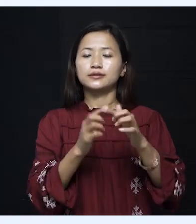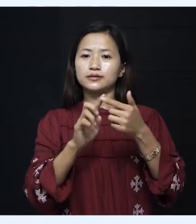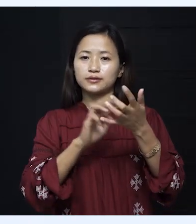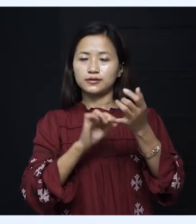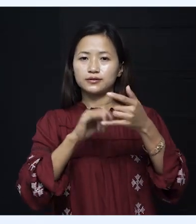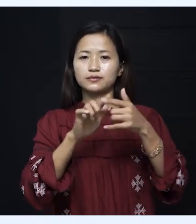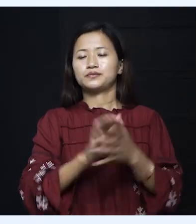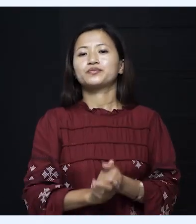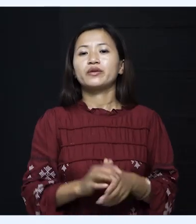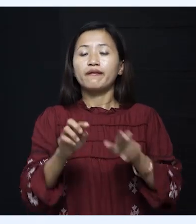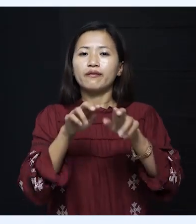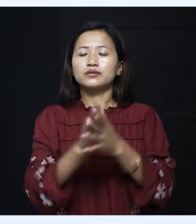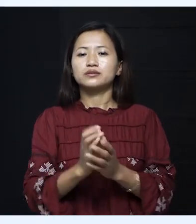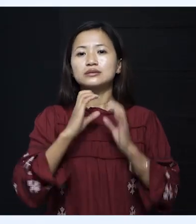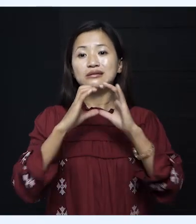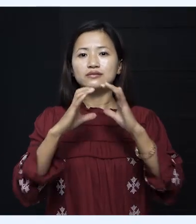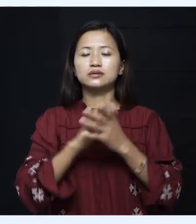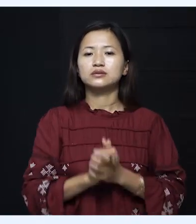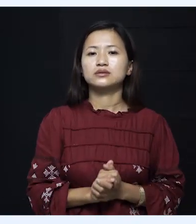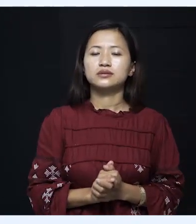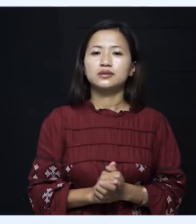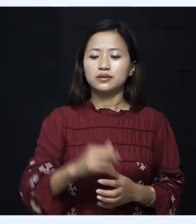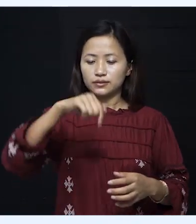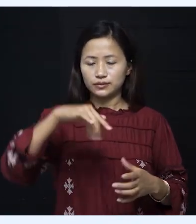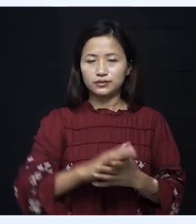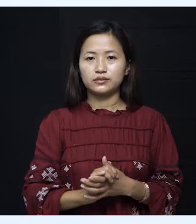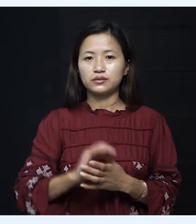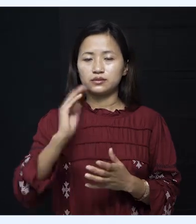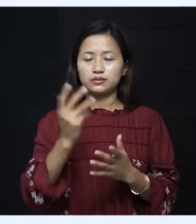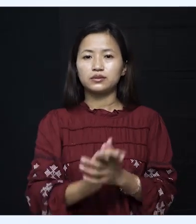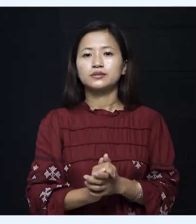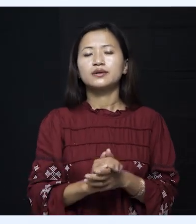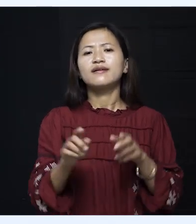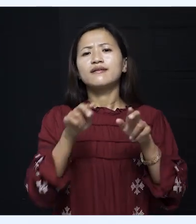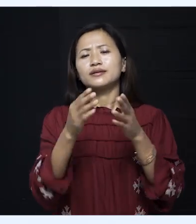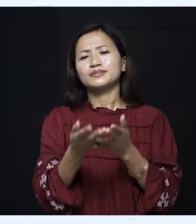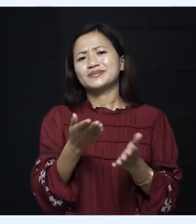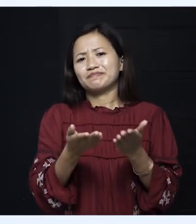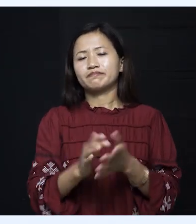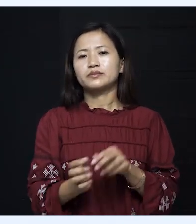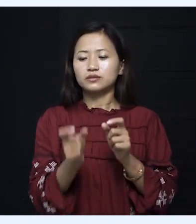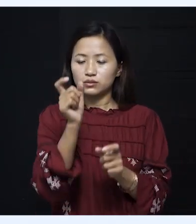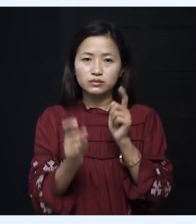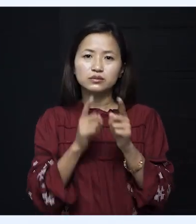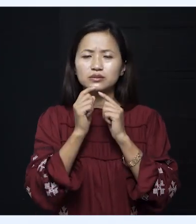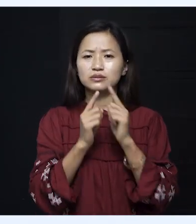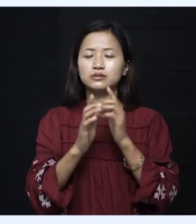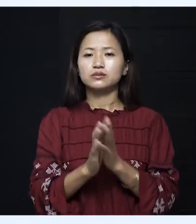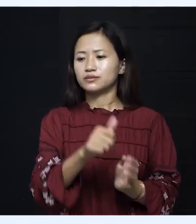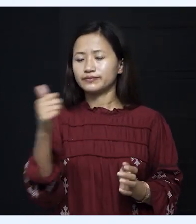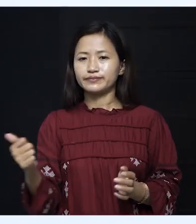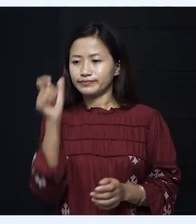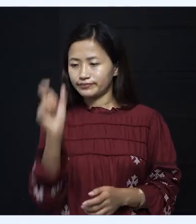or relevance in the conversation. So here, it has some relevance here. Maybe the person is talking to another person